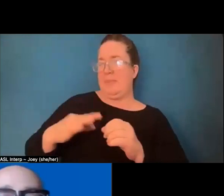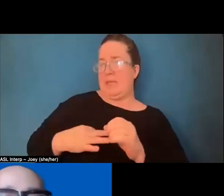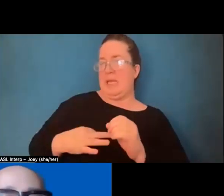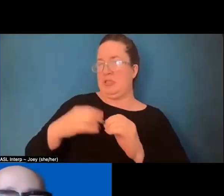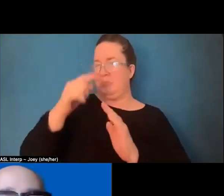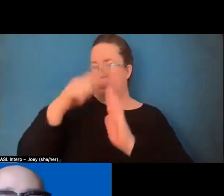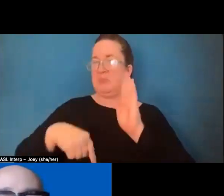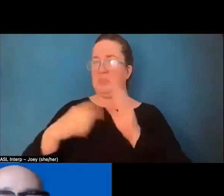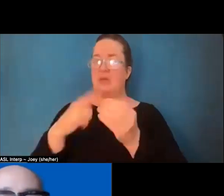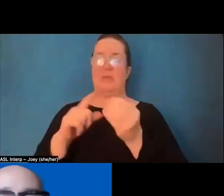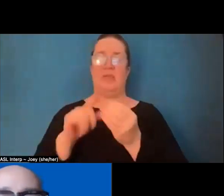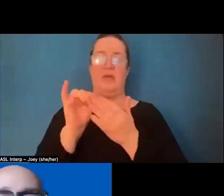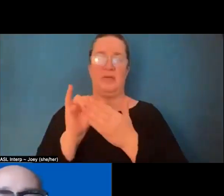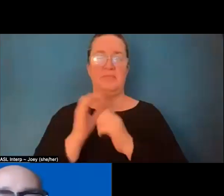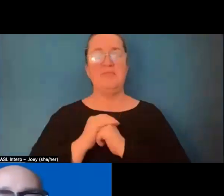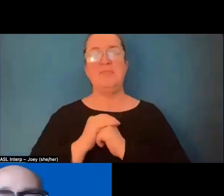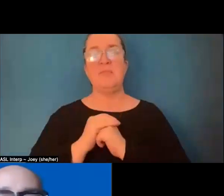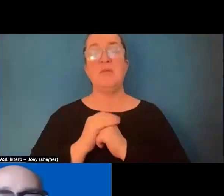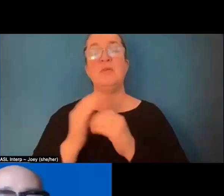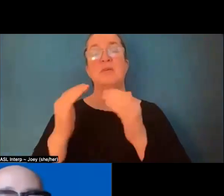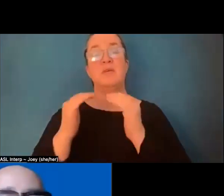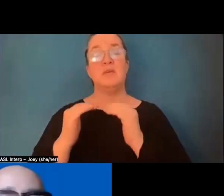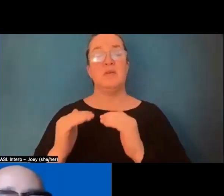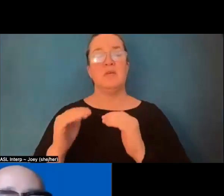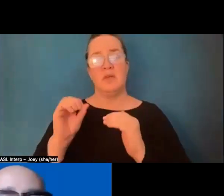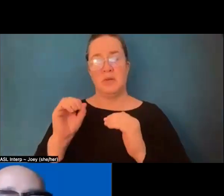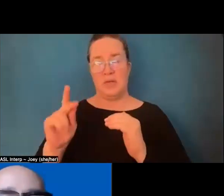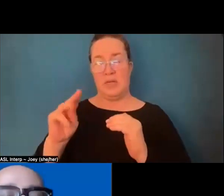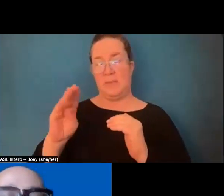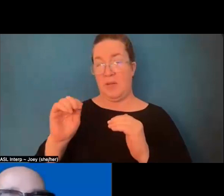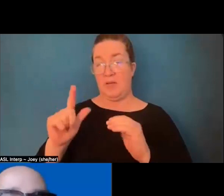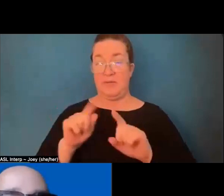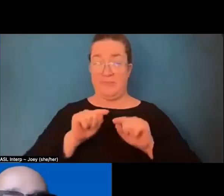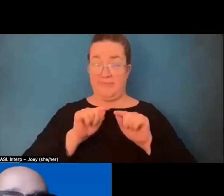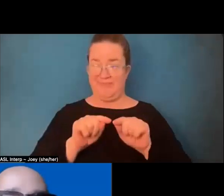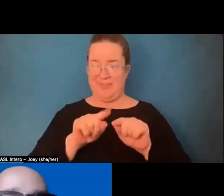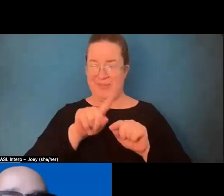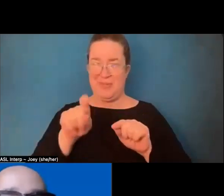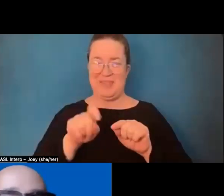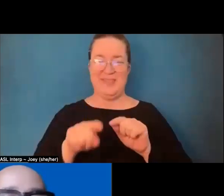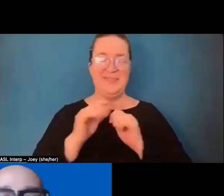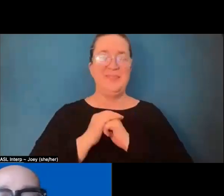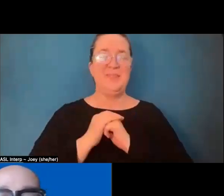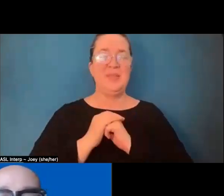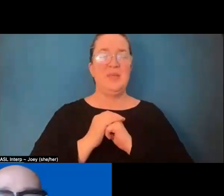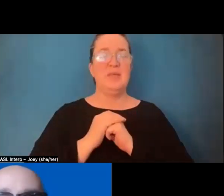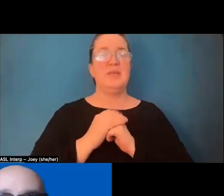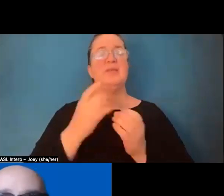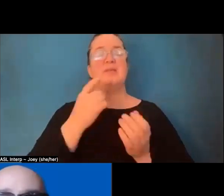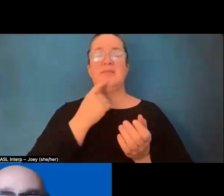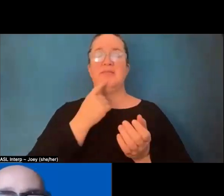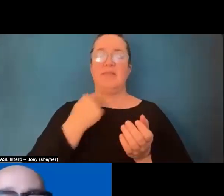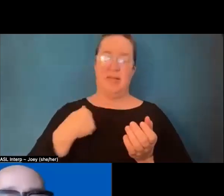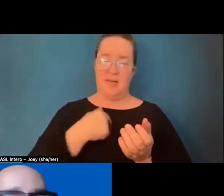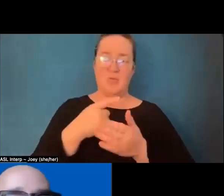Great. Okay, Michael, I'm going to direct this one your way. Can you tell us what you mean by